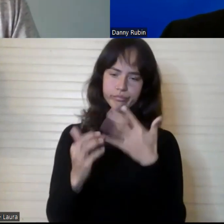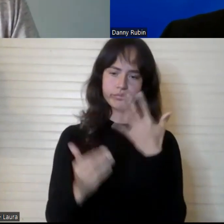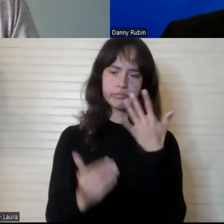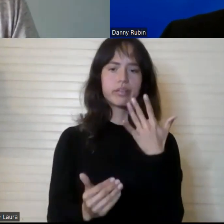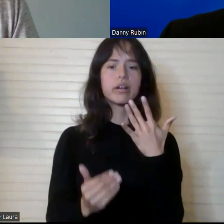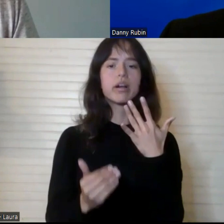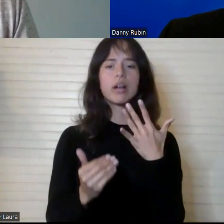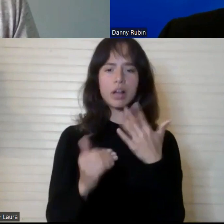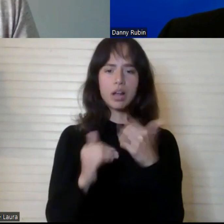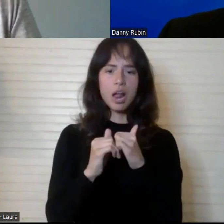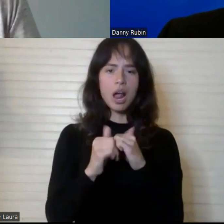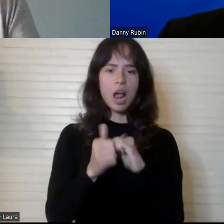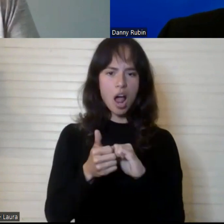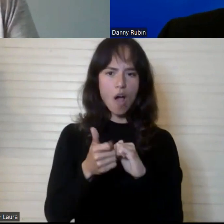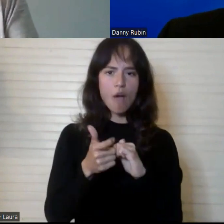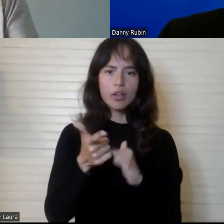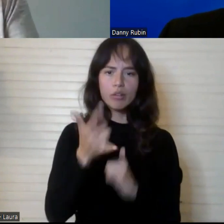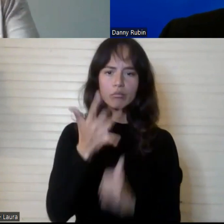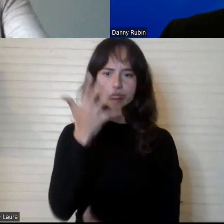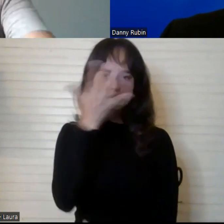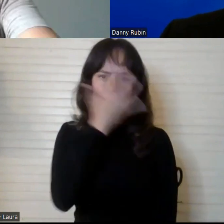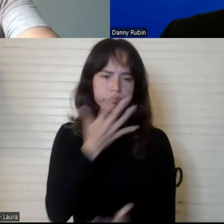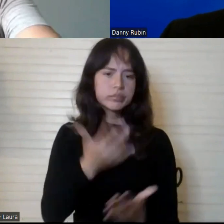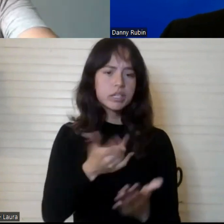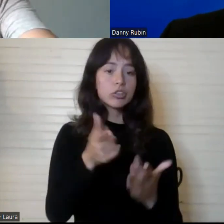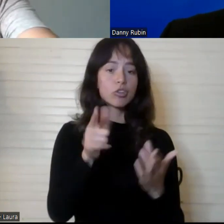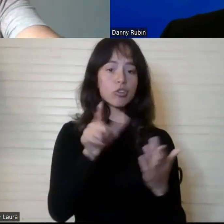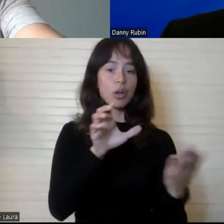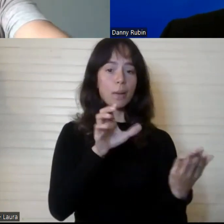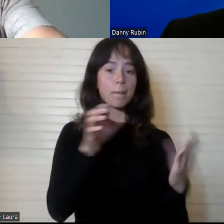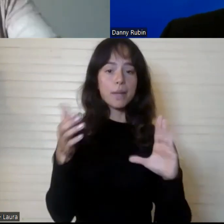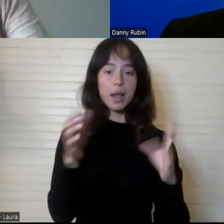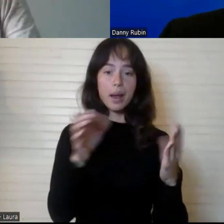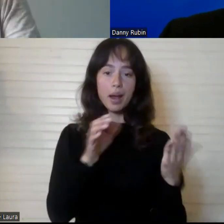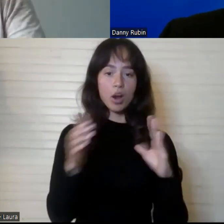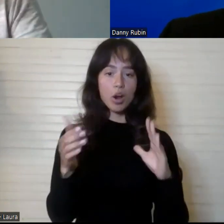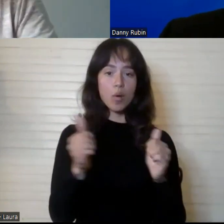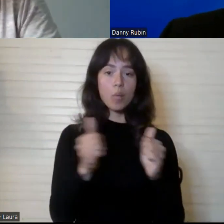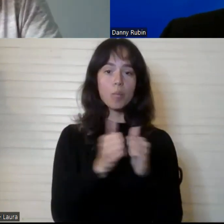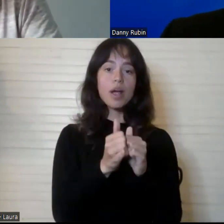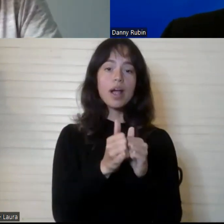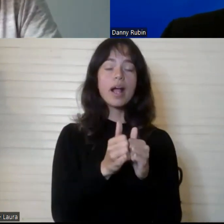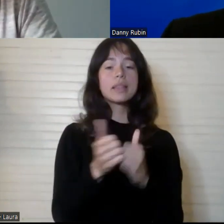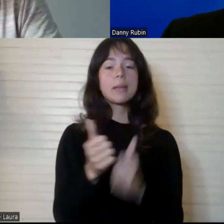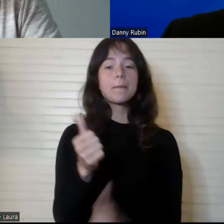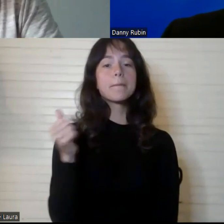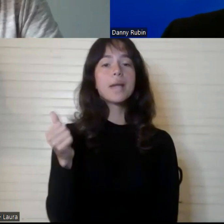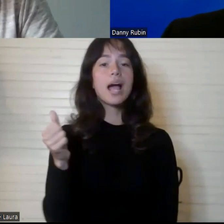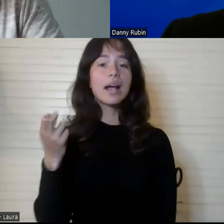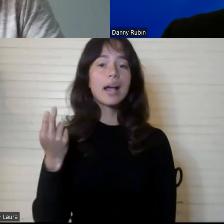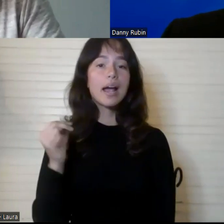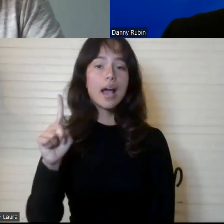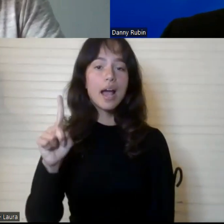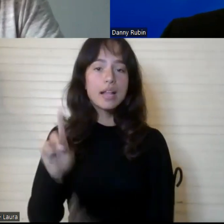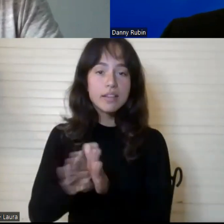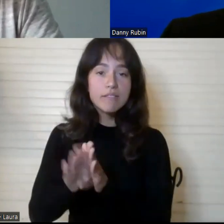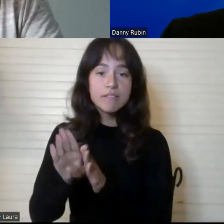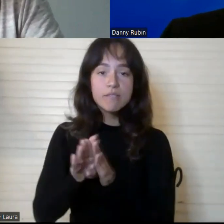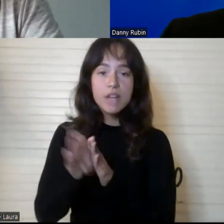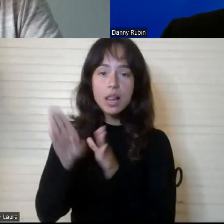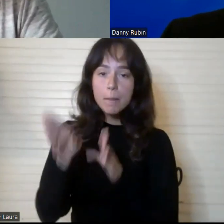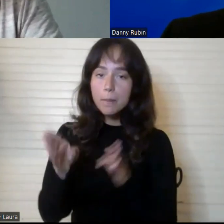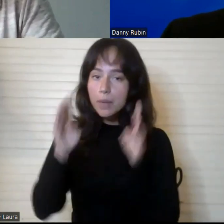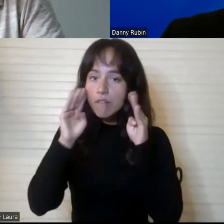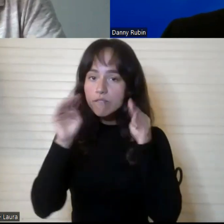user interfaces. Compare that or contrast that with a back-end developer. The back-end developer focuses mostly on the